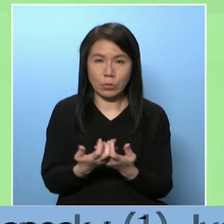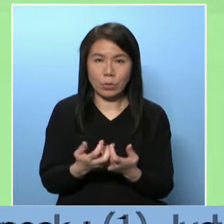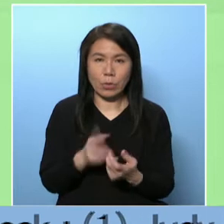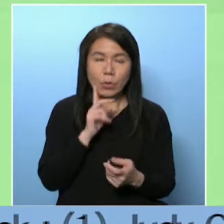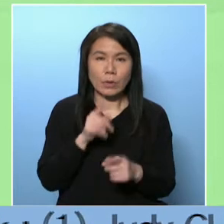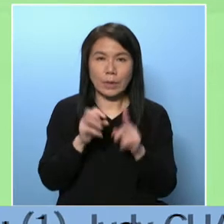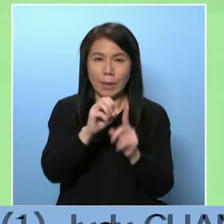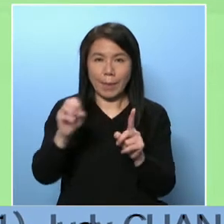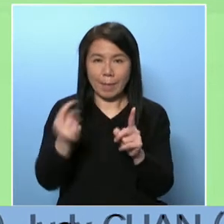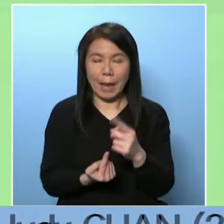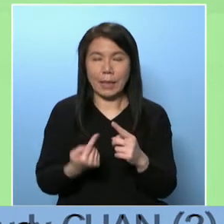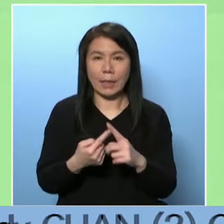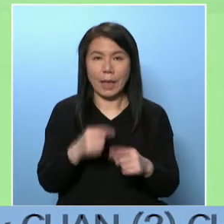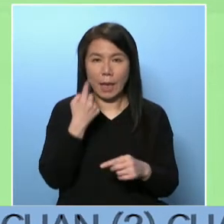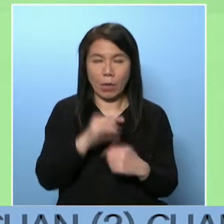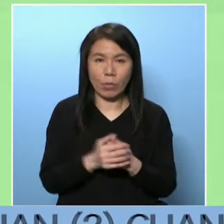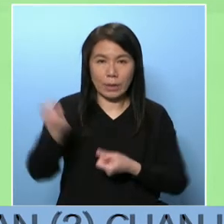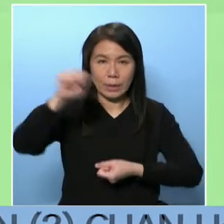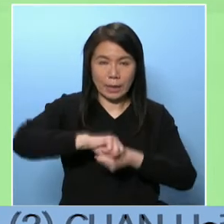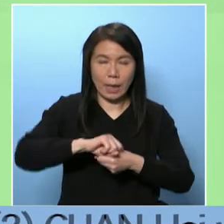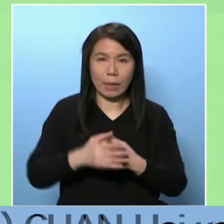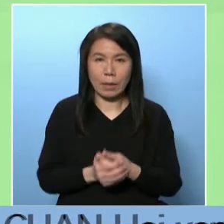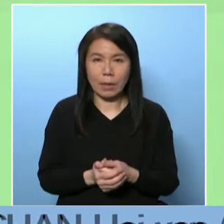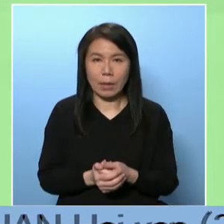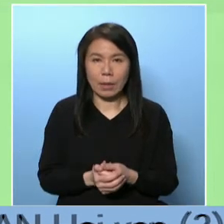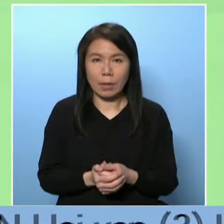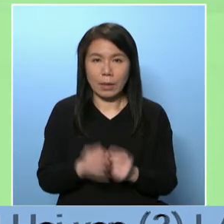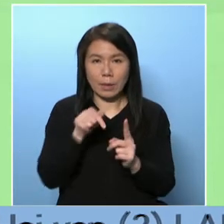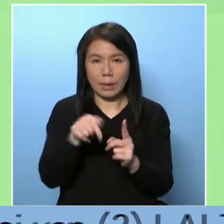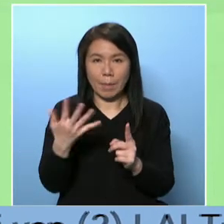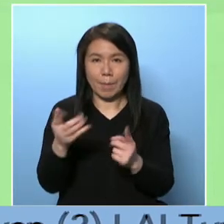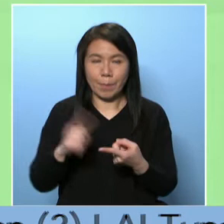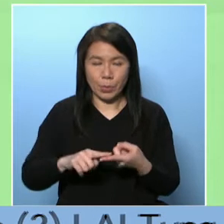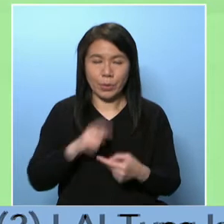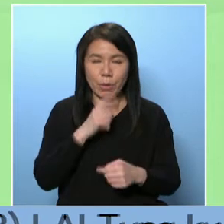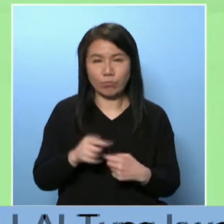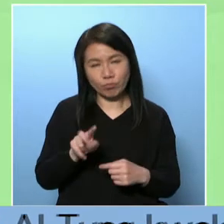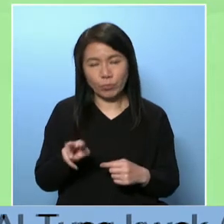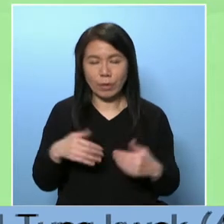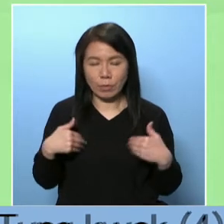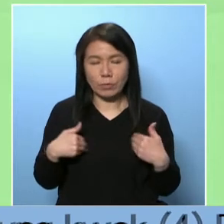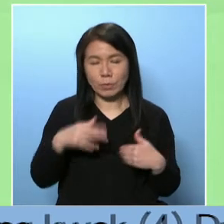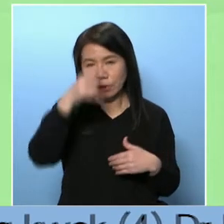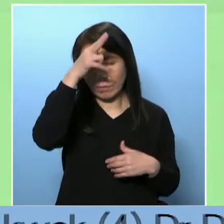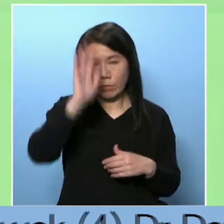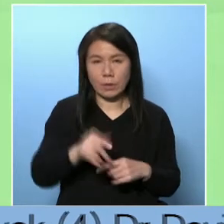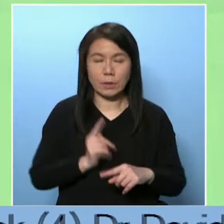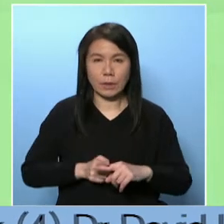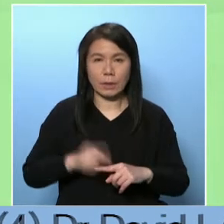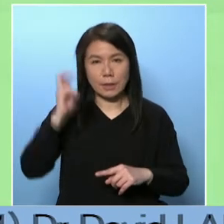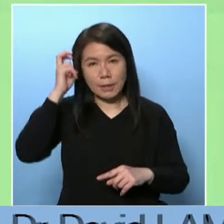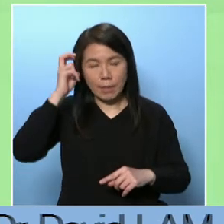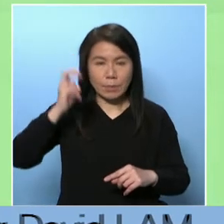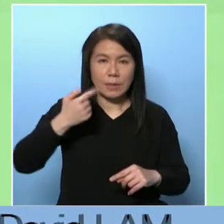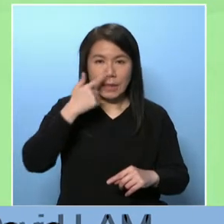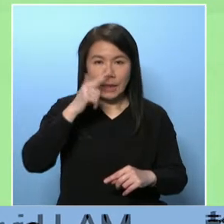look at the current metropole, in fact, we only have about less than a million, and that would be more than doubled. So I'm happy